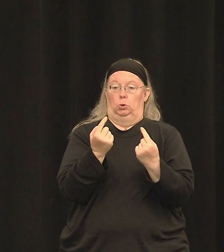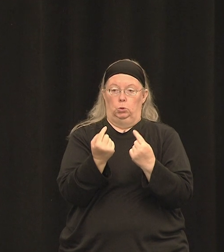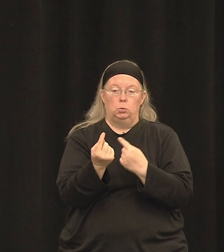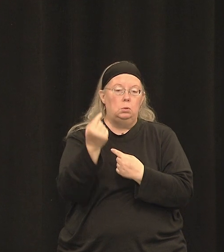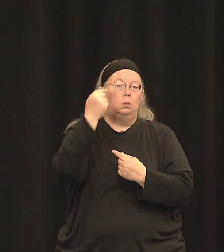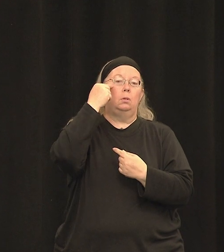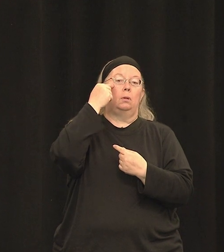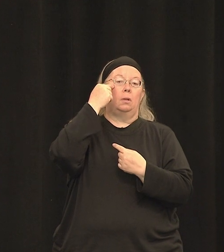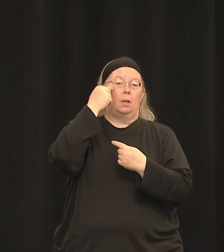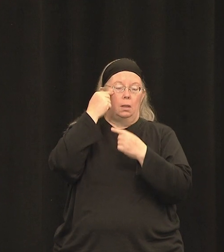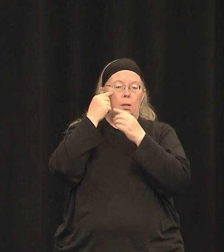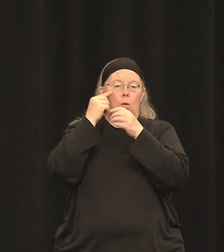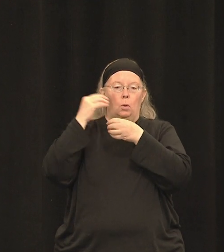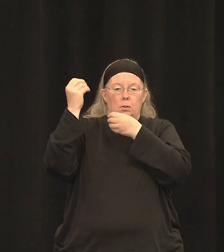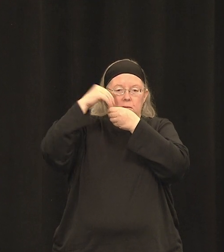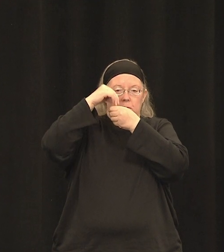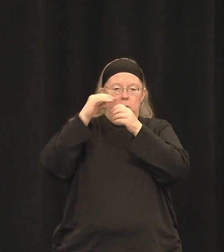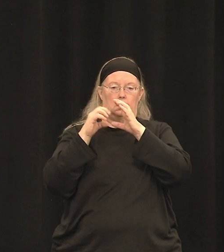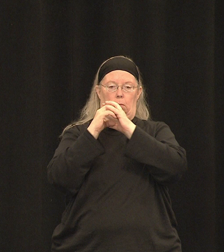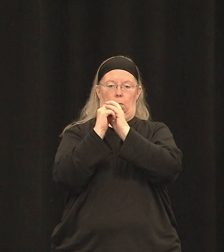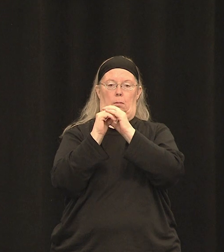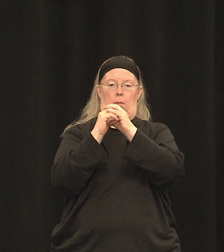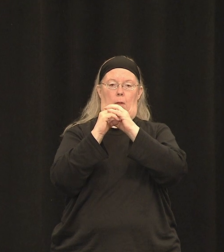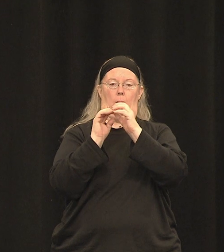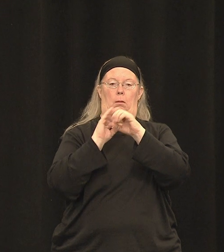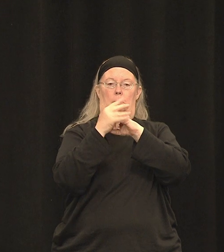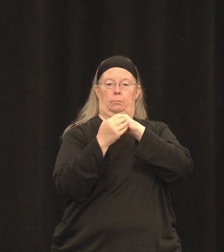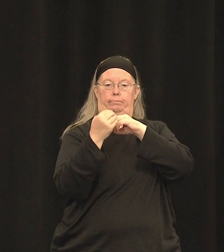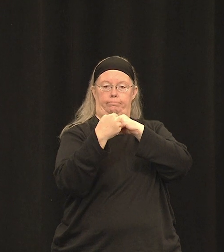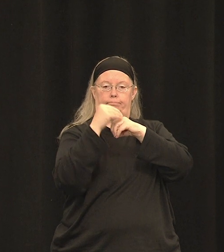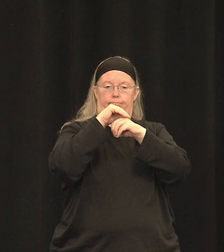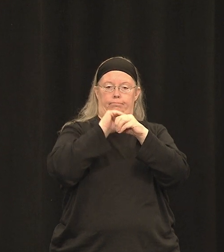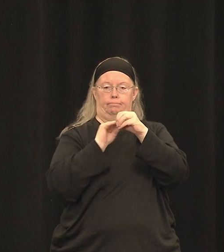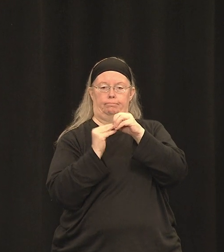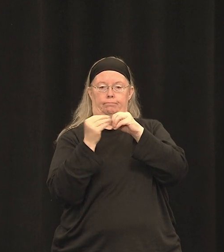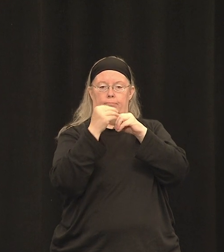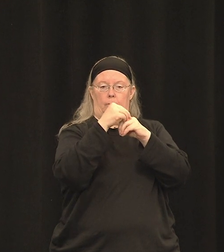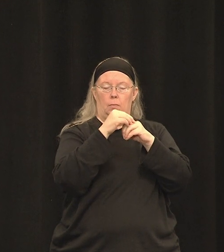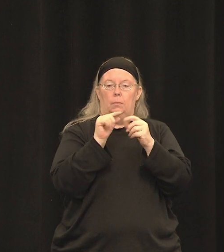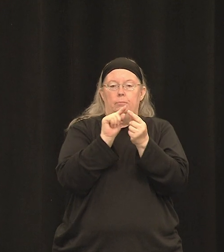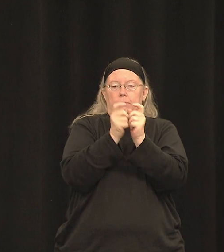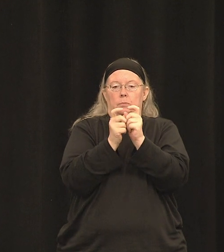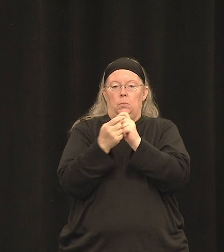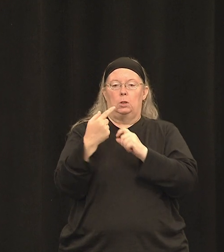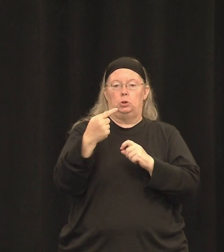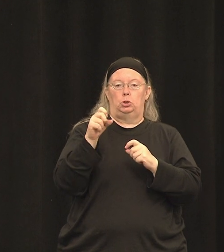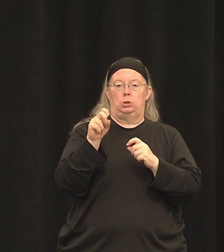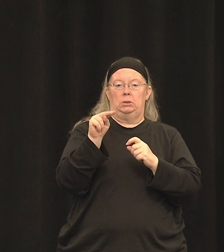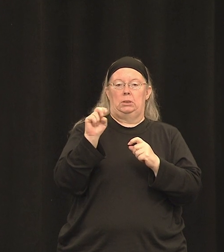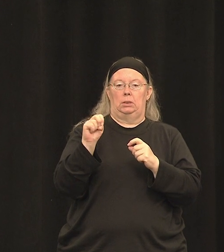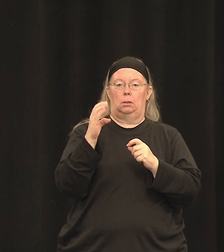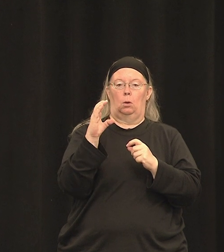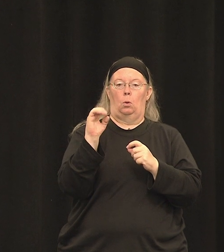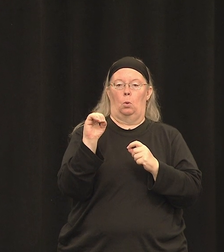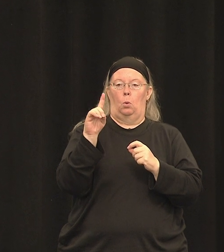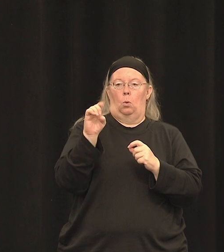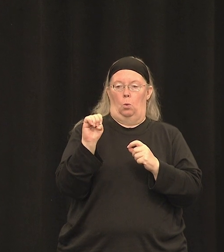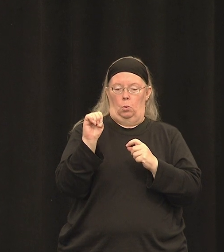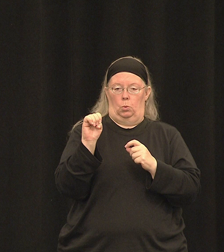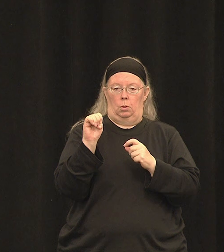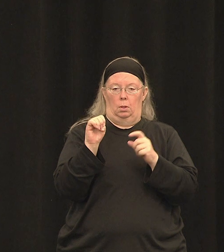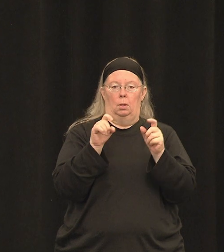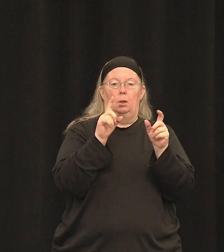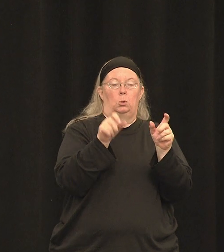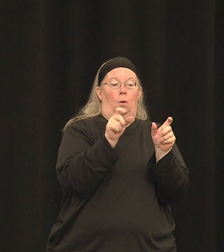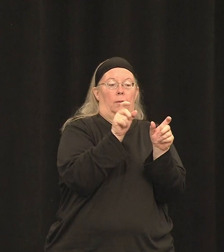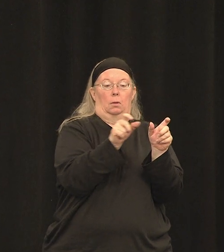corrected genetic code and should be able to make the necessary protein needed to mitigate the effects of vision loss caused by a